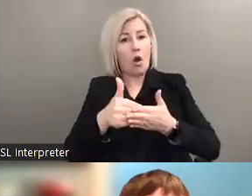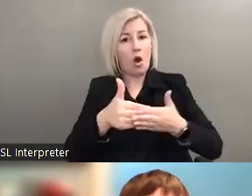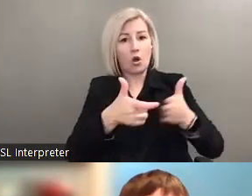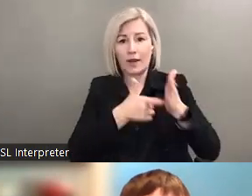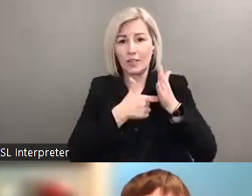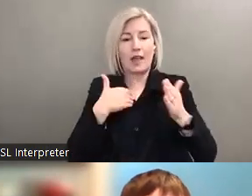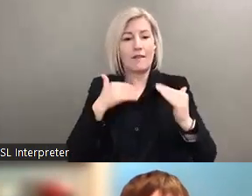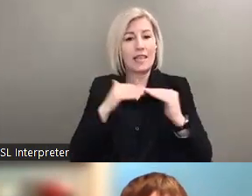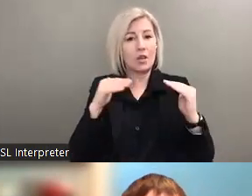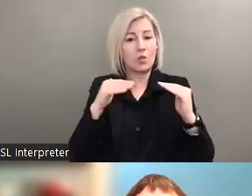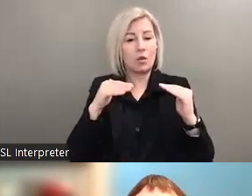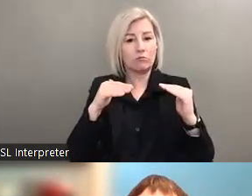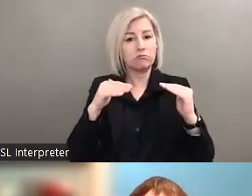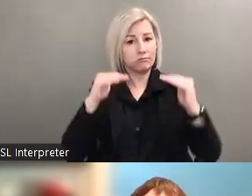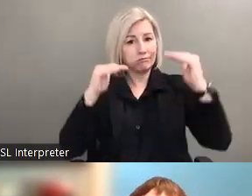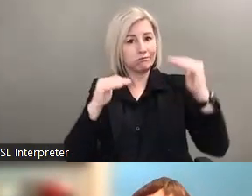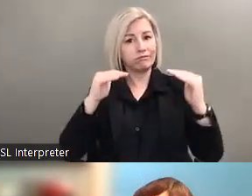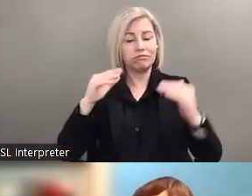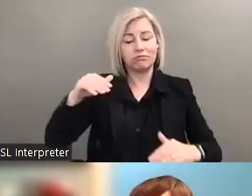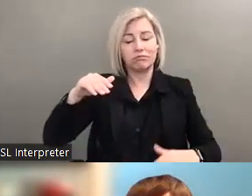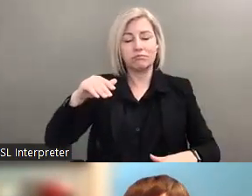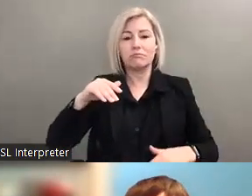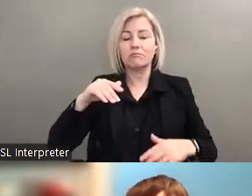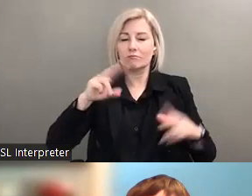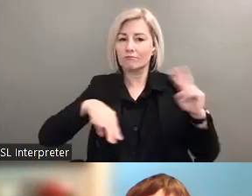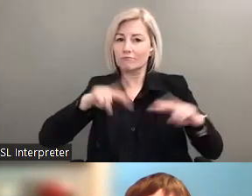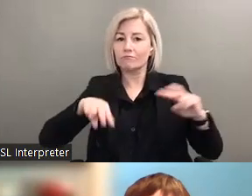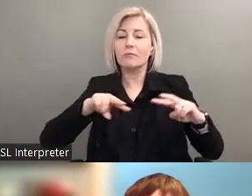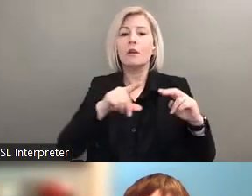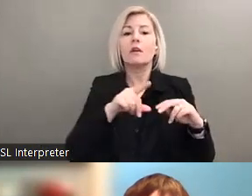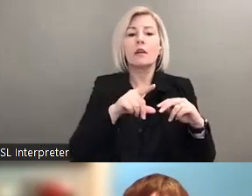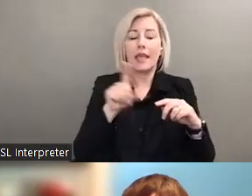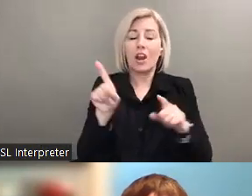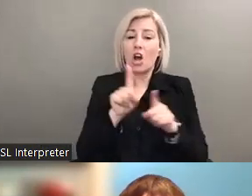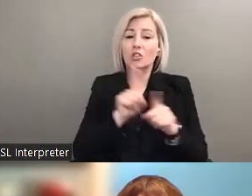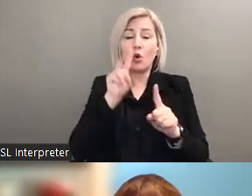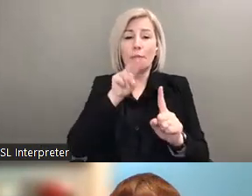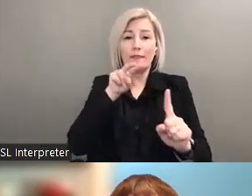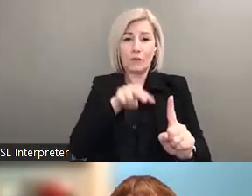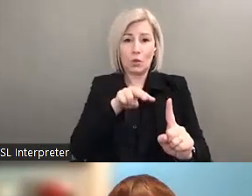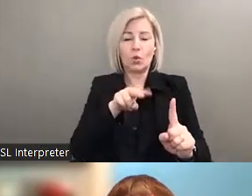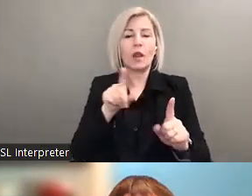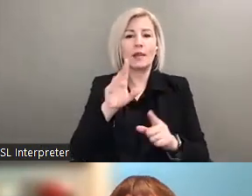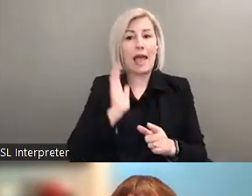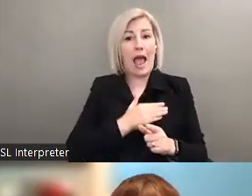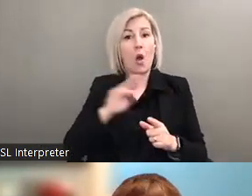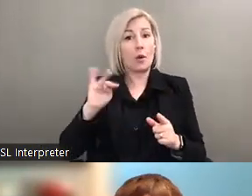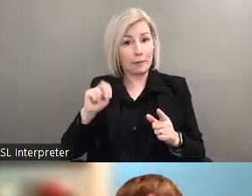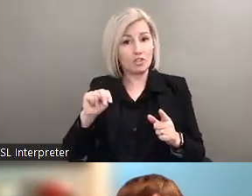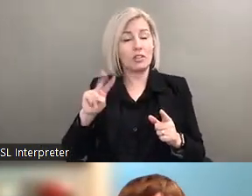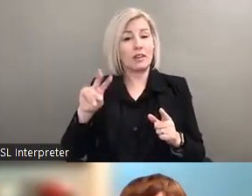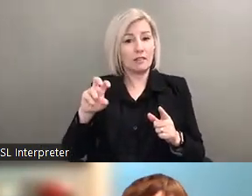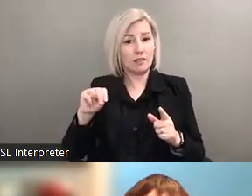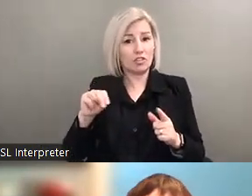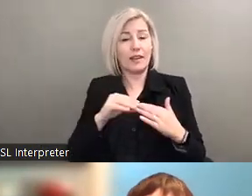weight. All criteria will also be viewed through the lens of MidAtlantic Arts' mission, vision, and guiding